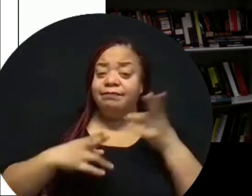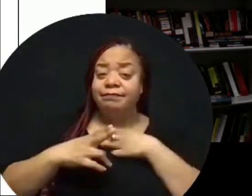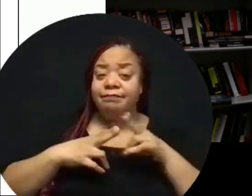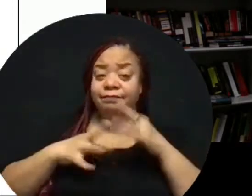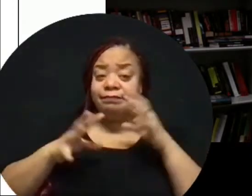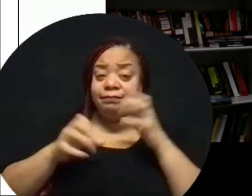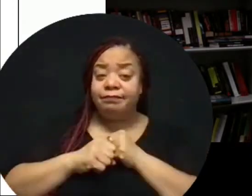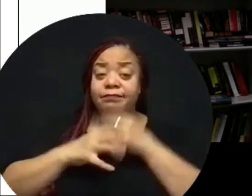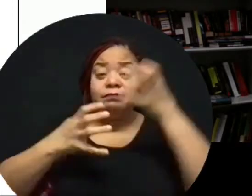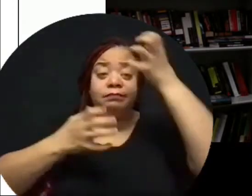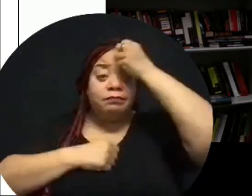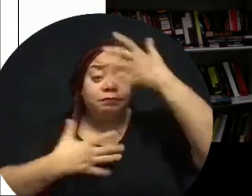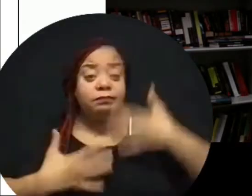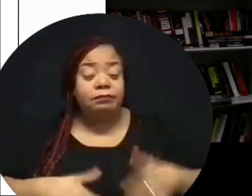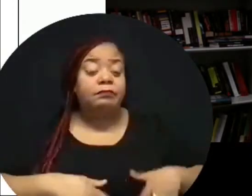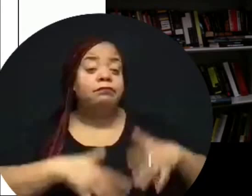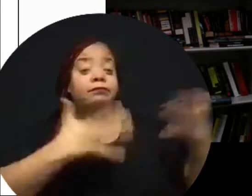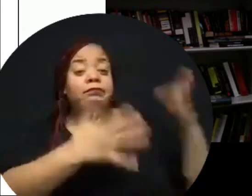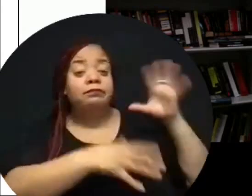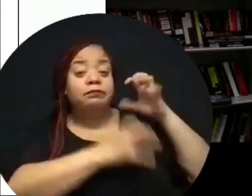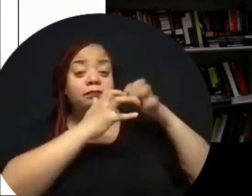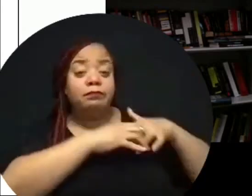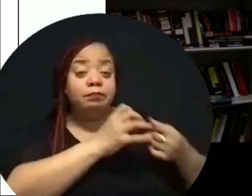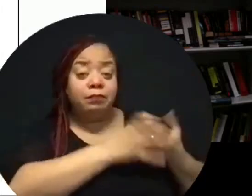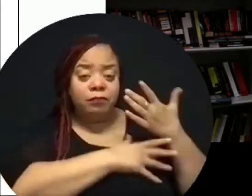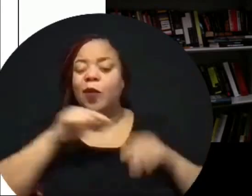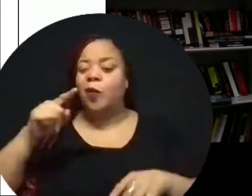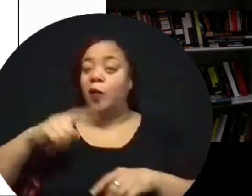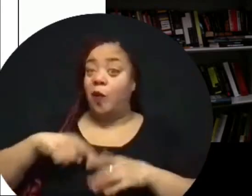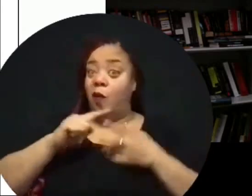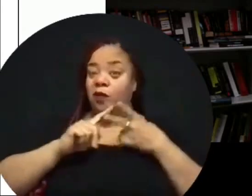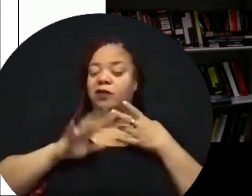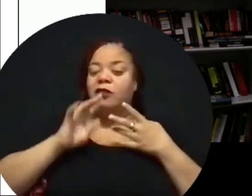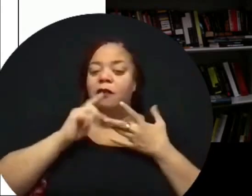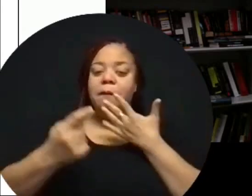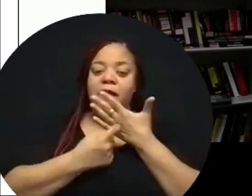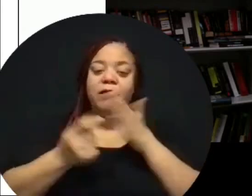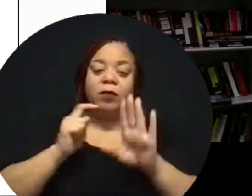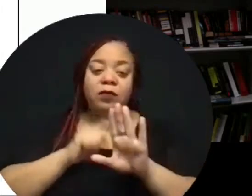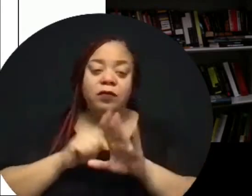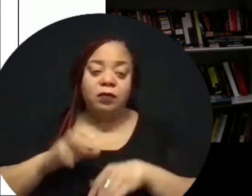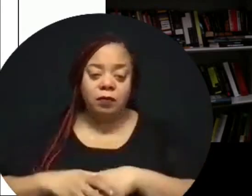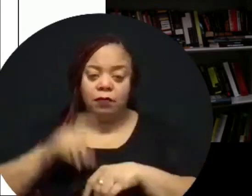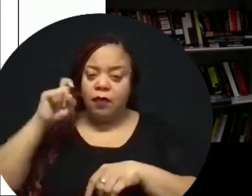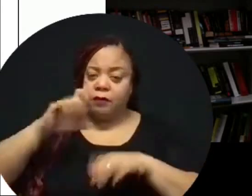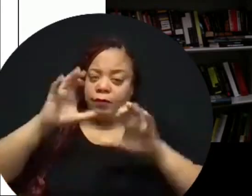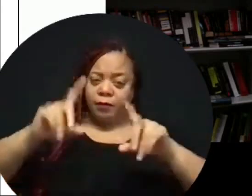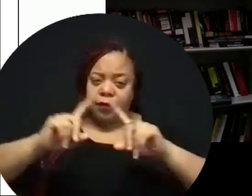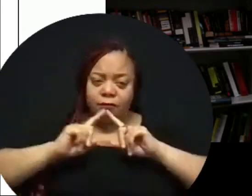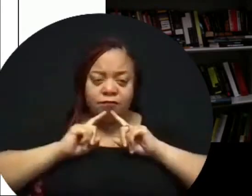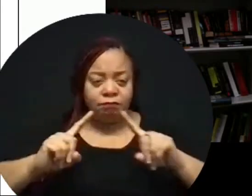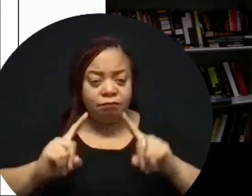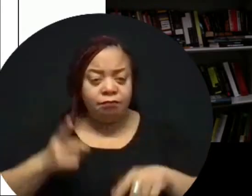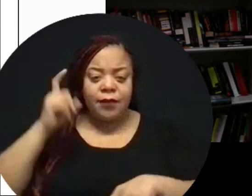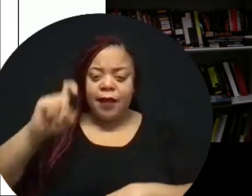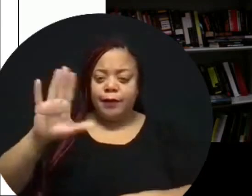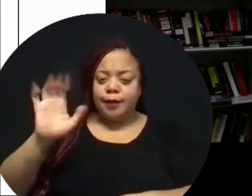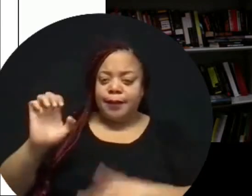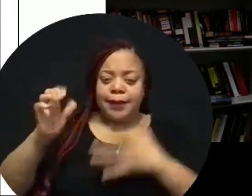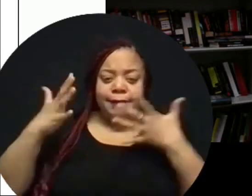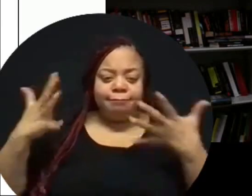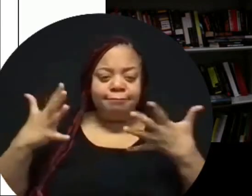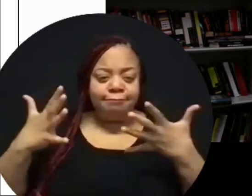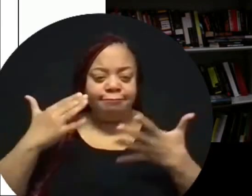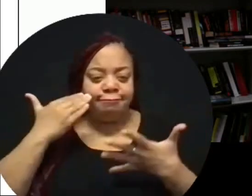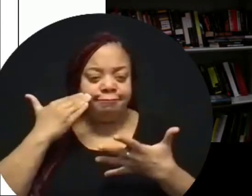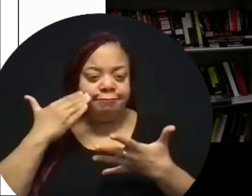mean it just in a kind of airy sense, a commensality. I think that's how we come back together, how we rebuild